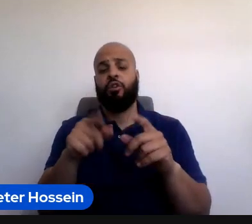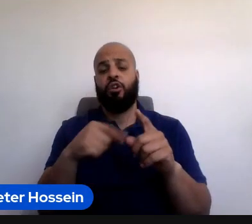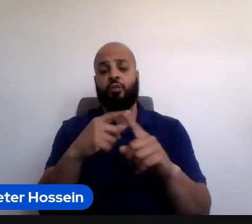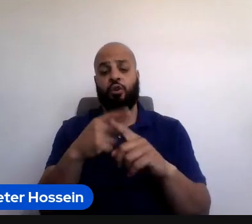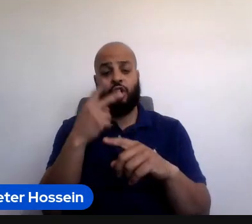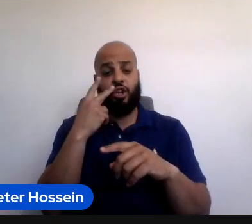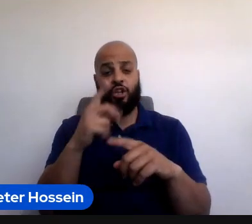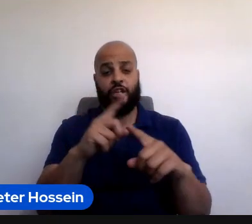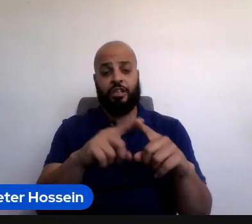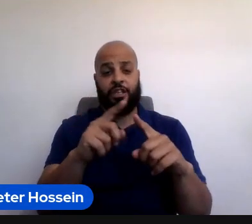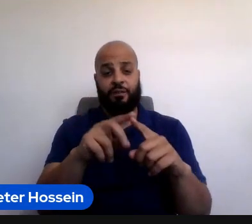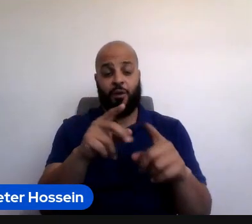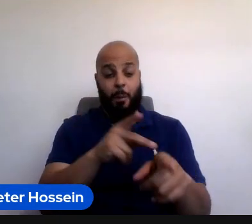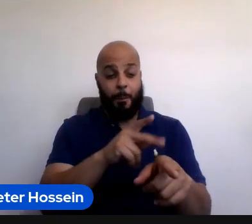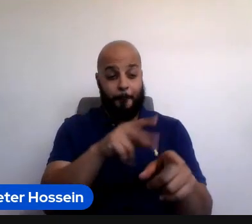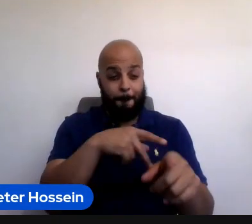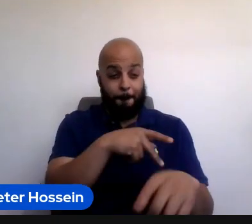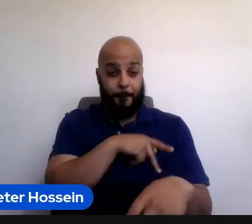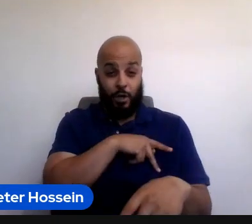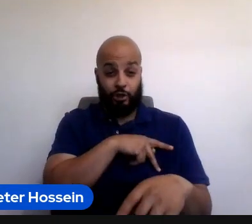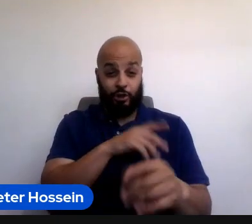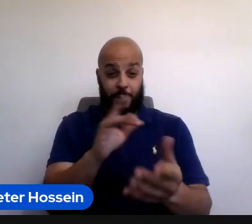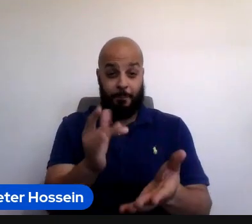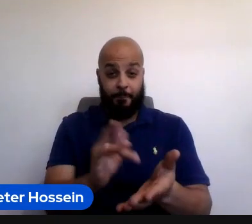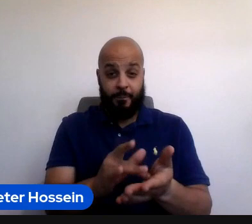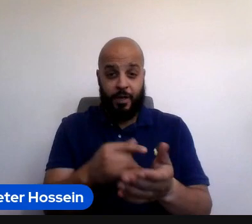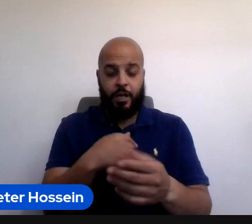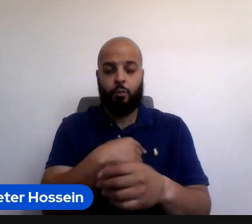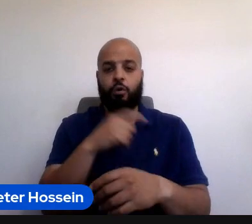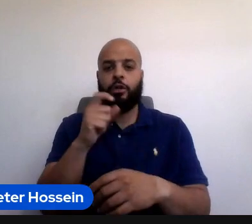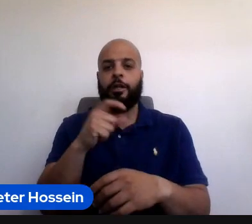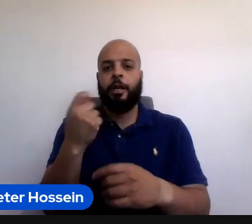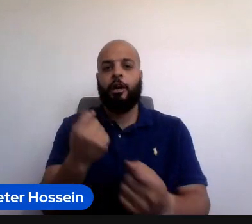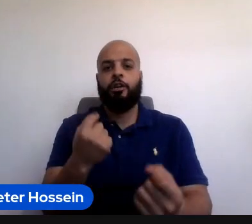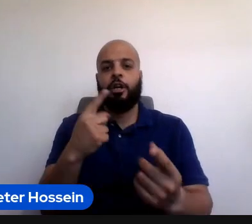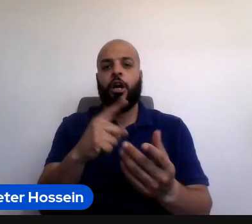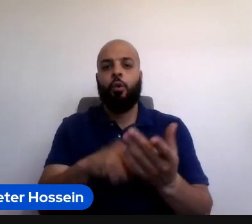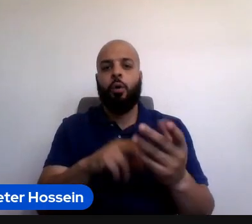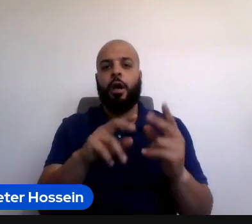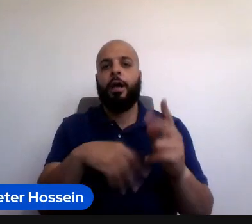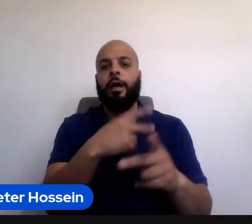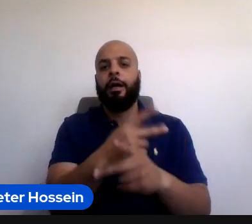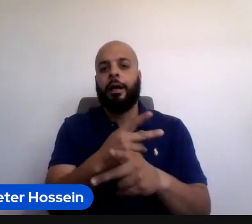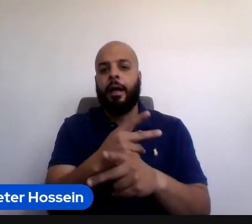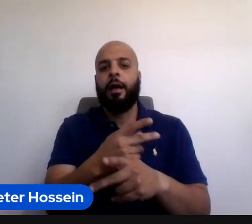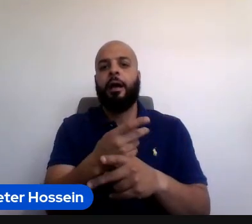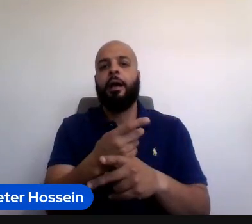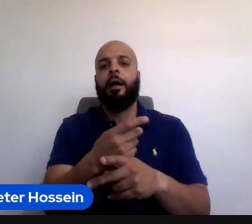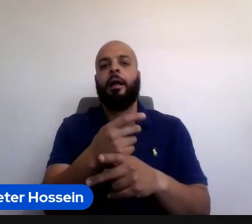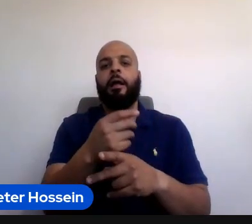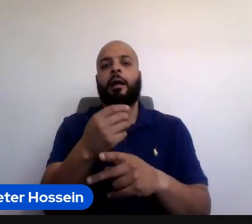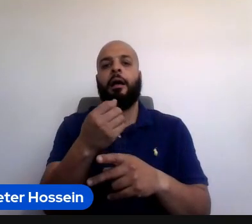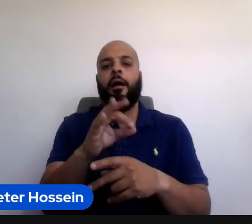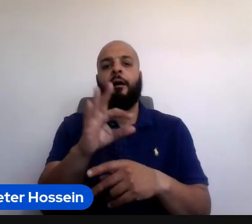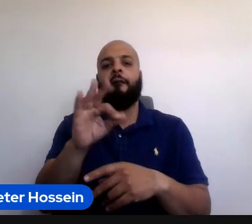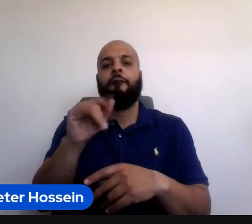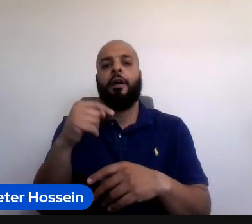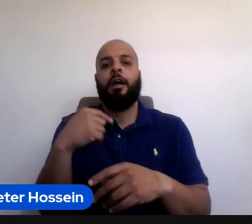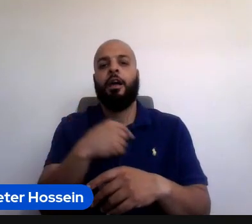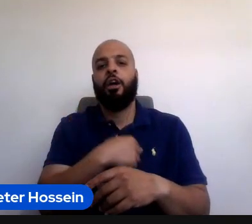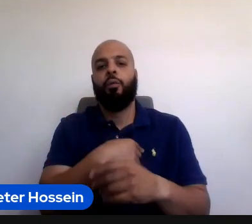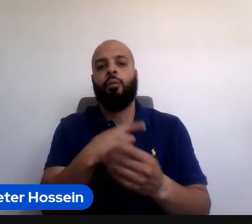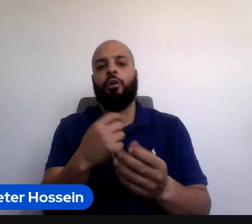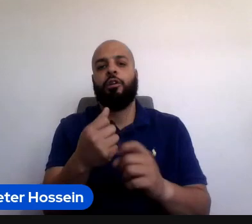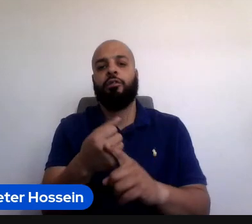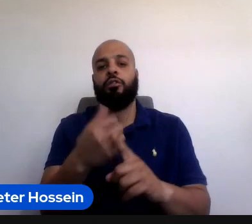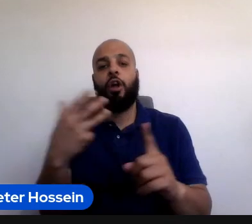personalized medicine, I think we're going to have to start understanding, well, what type of fat what proportion of fat are we talking about? Under